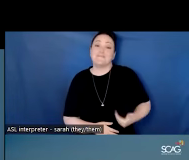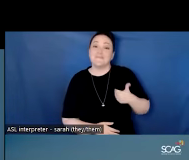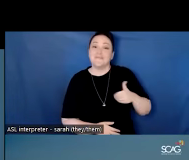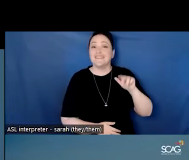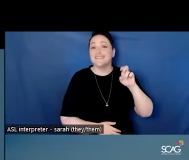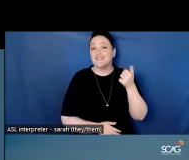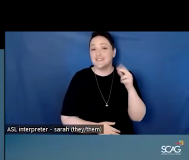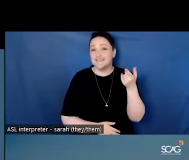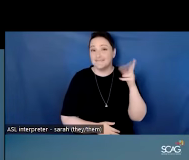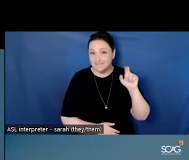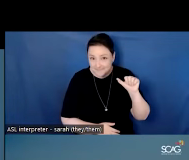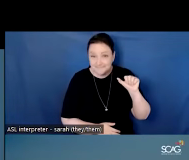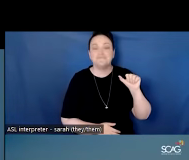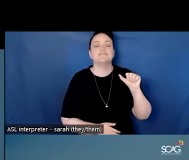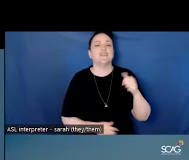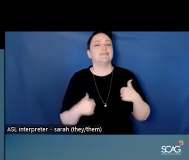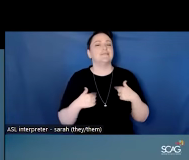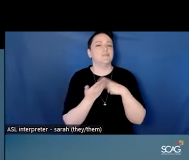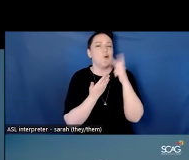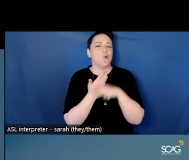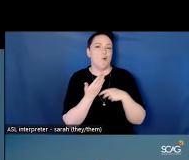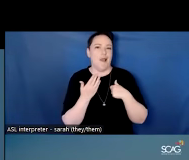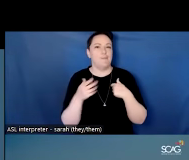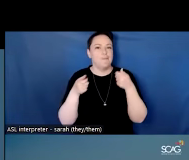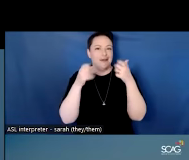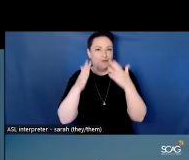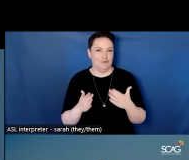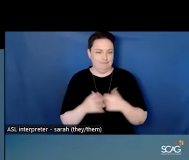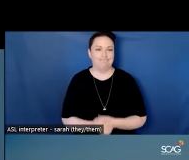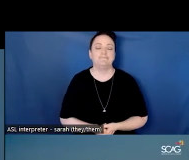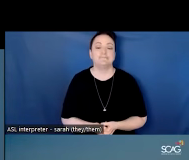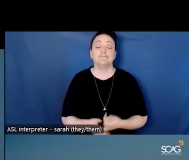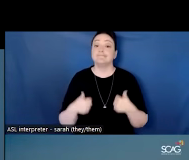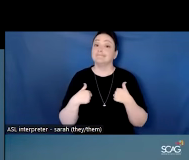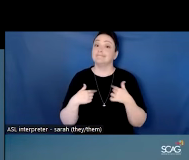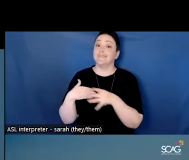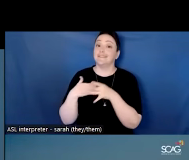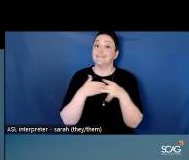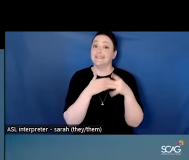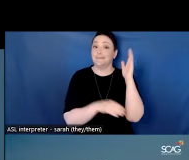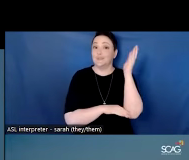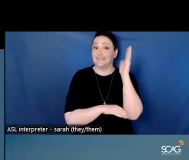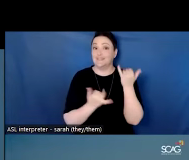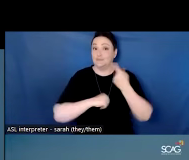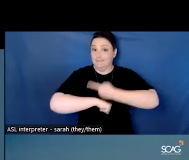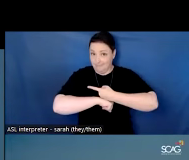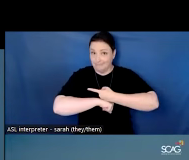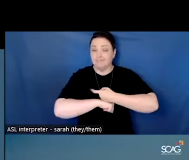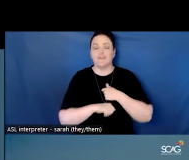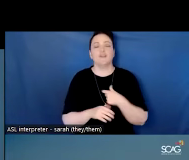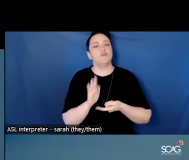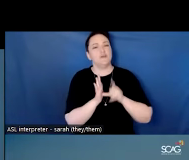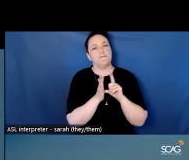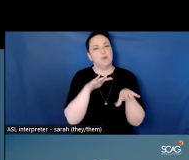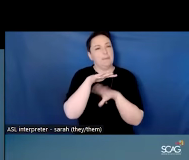Sun. I'm Program Manager with SCAG Planning Division. I will lead today's presentation and go over the basics of